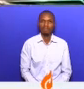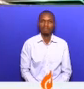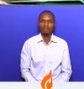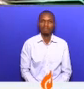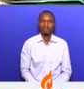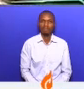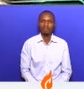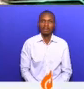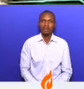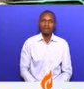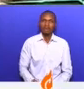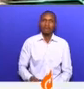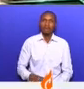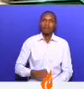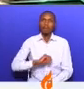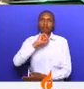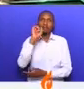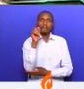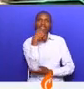Mumias West.